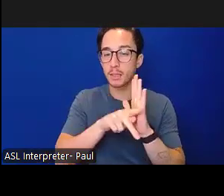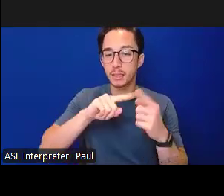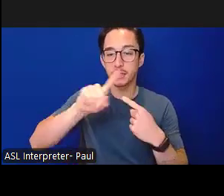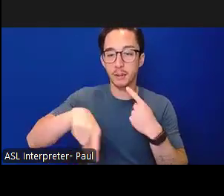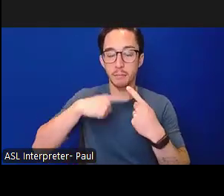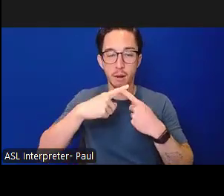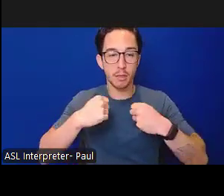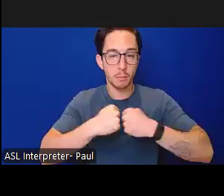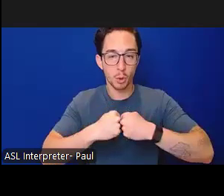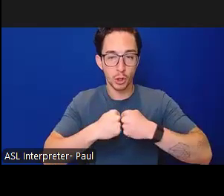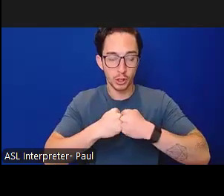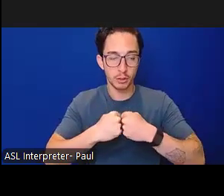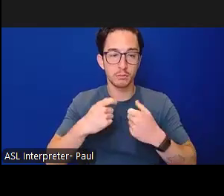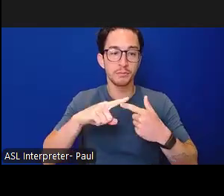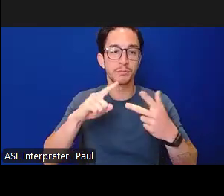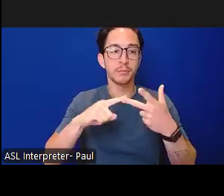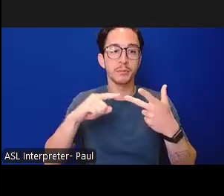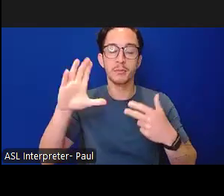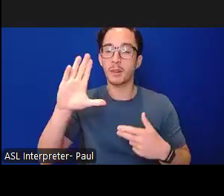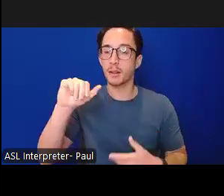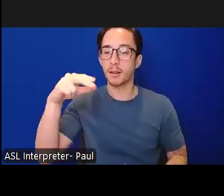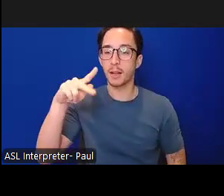or capitalism.